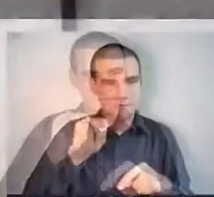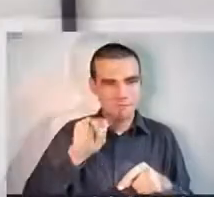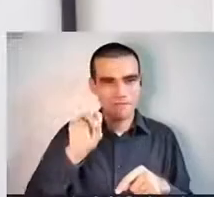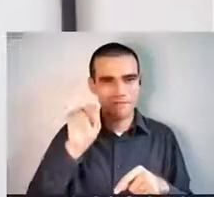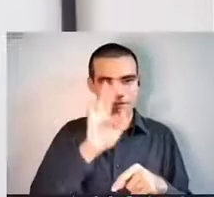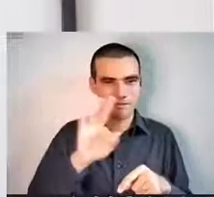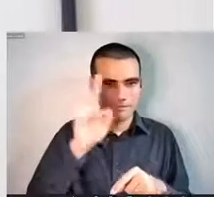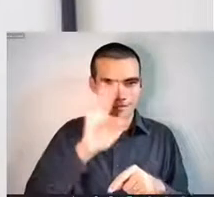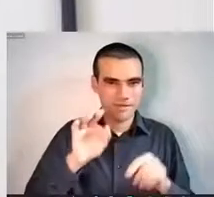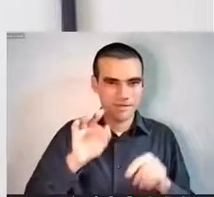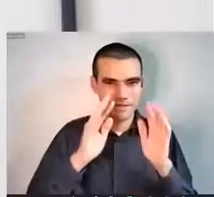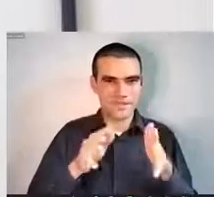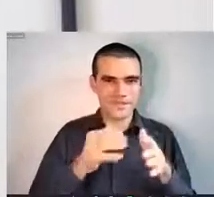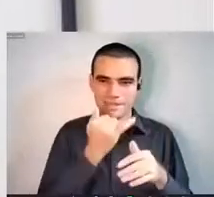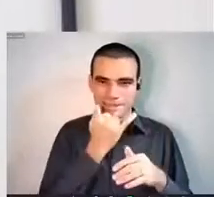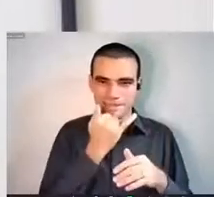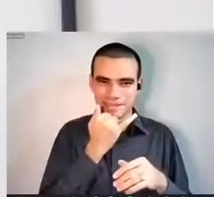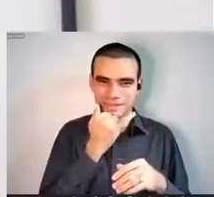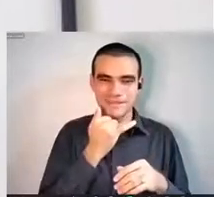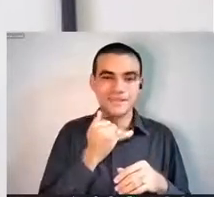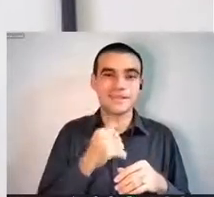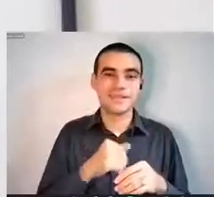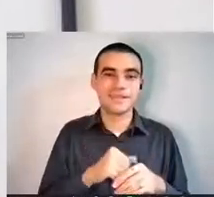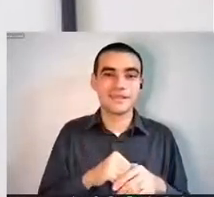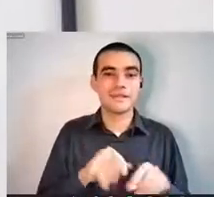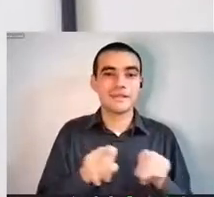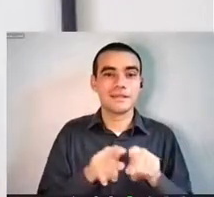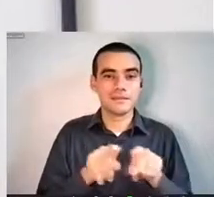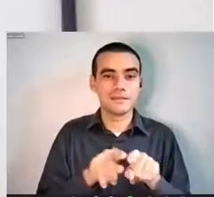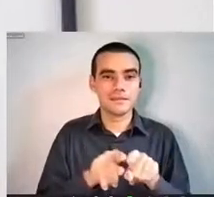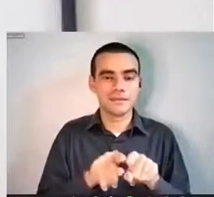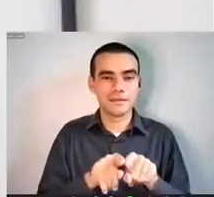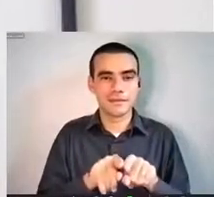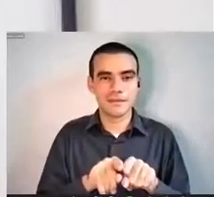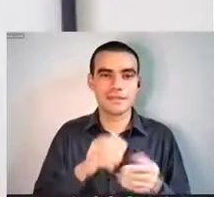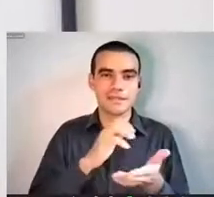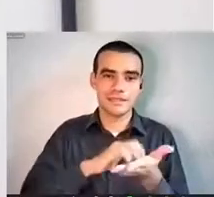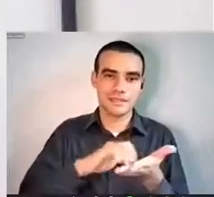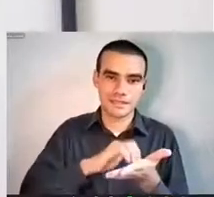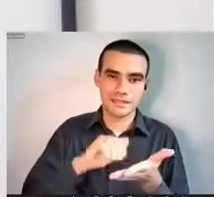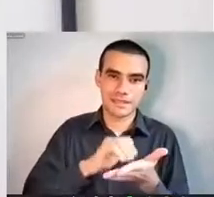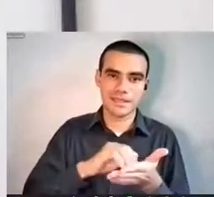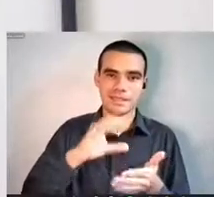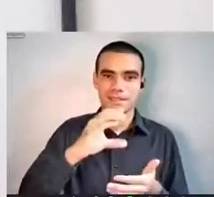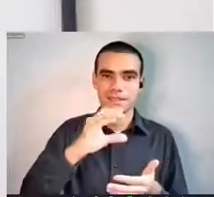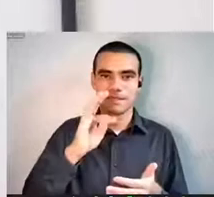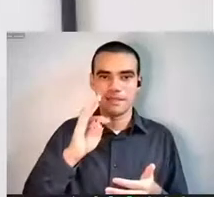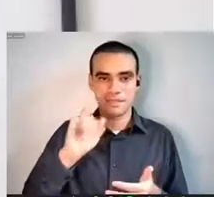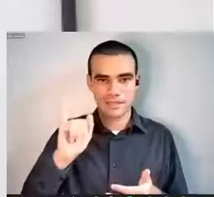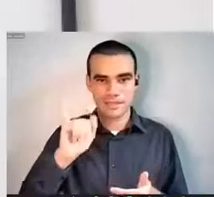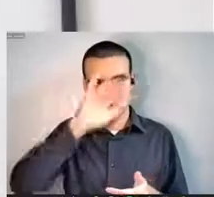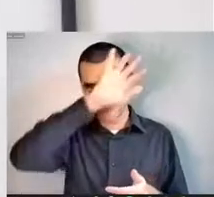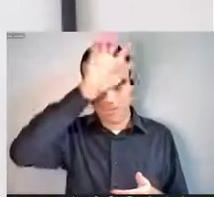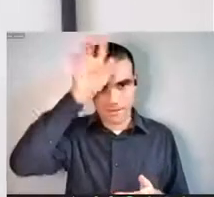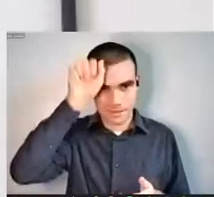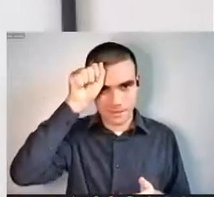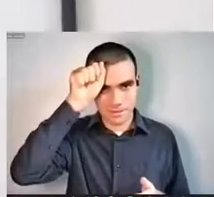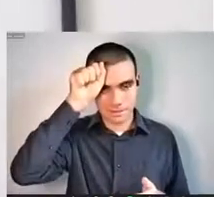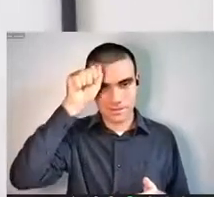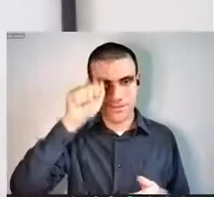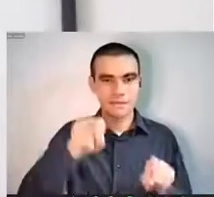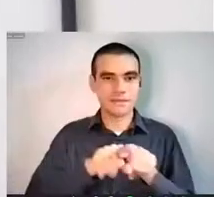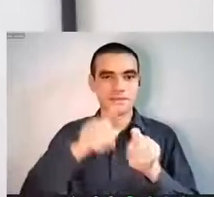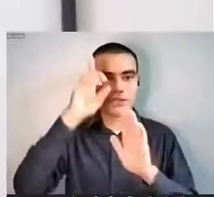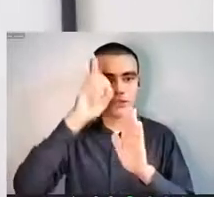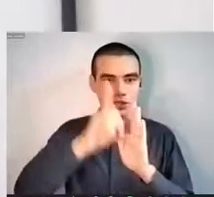of UFAM, as I didn't say previously, and she was the executive secretary of the government of Amazonas,